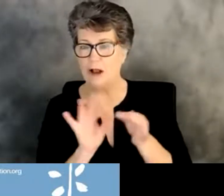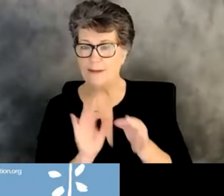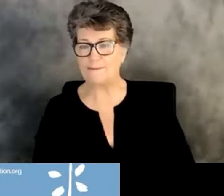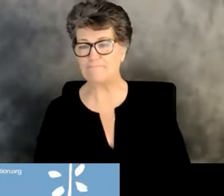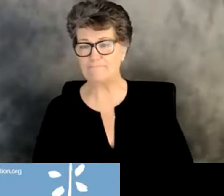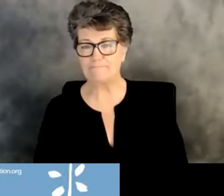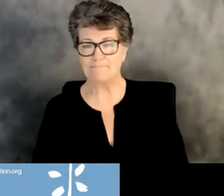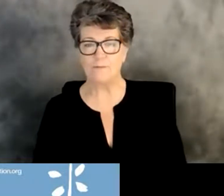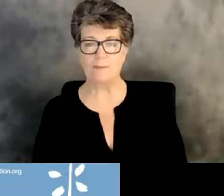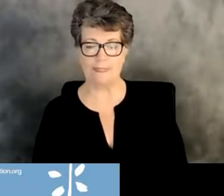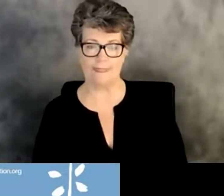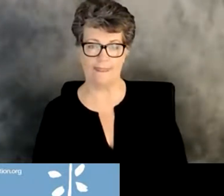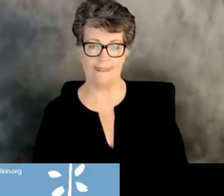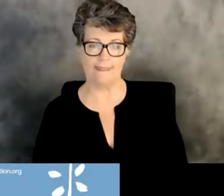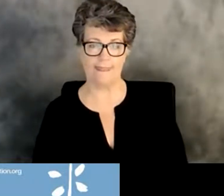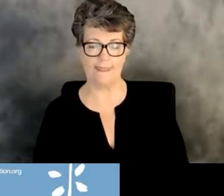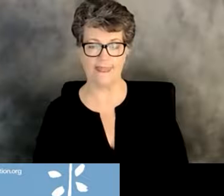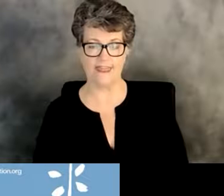suggestions.